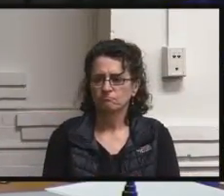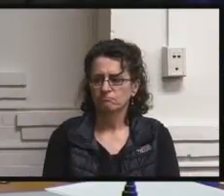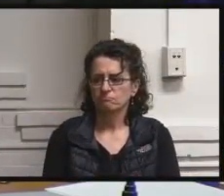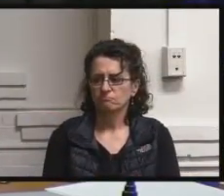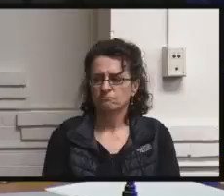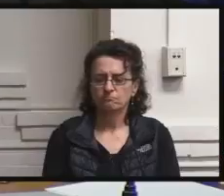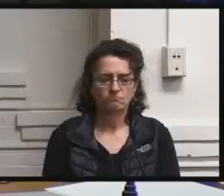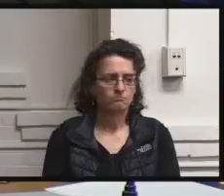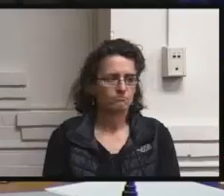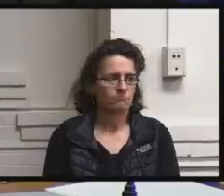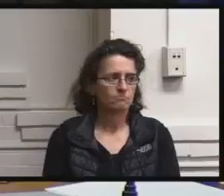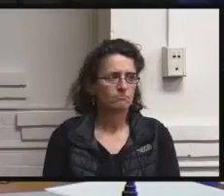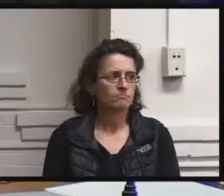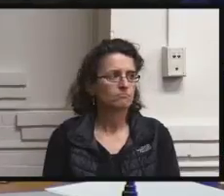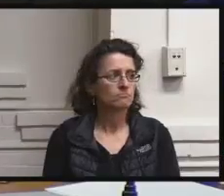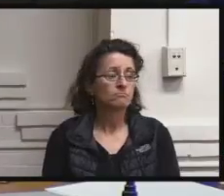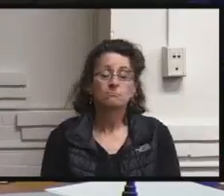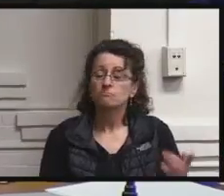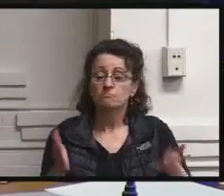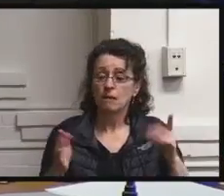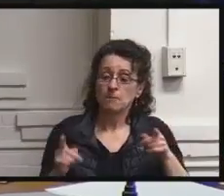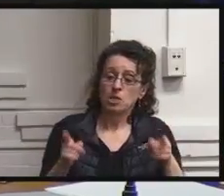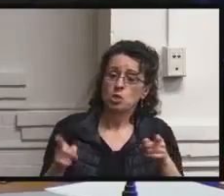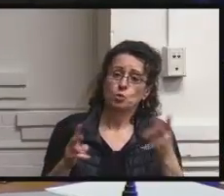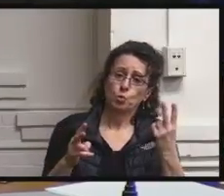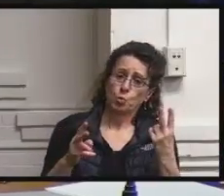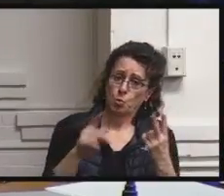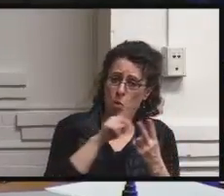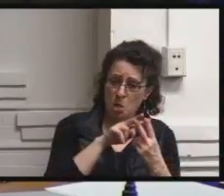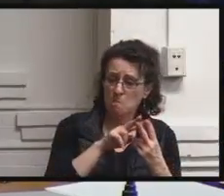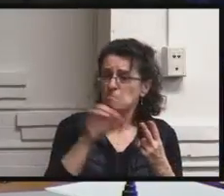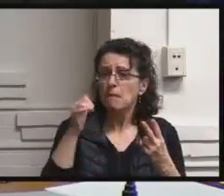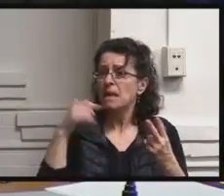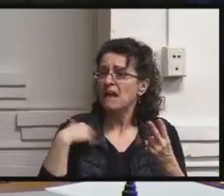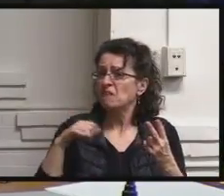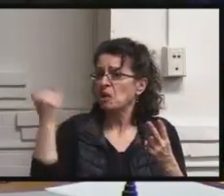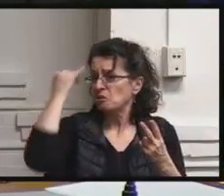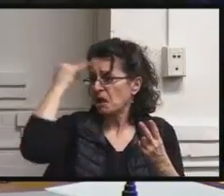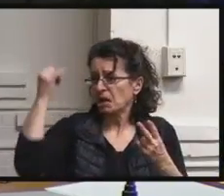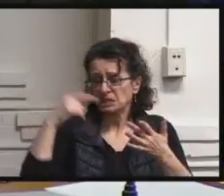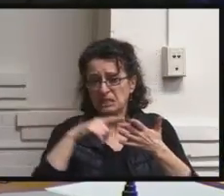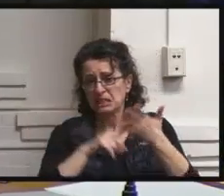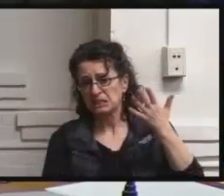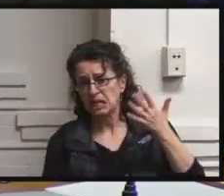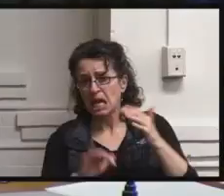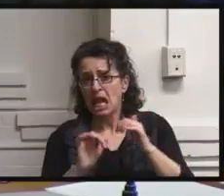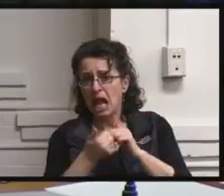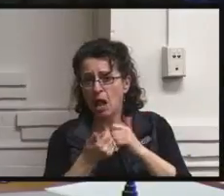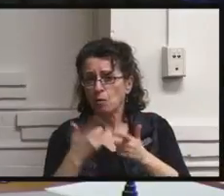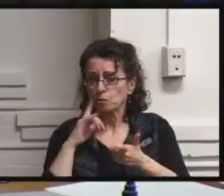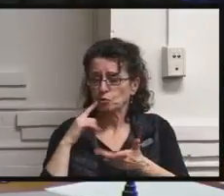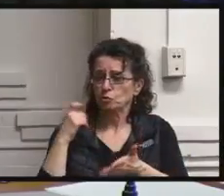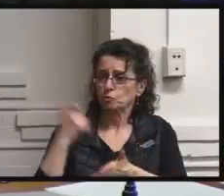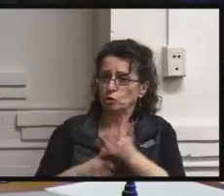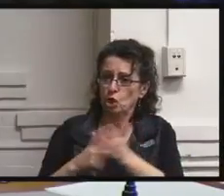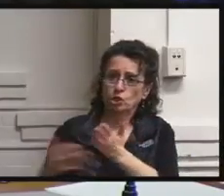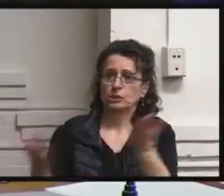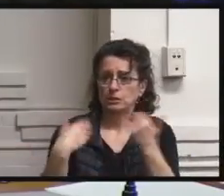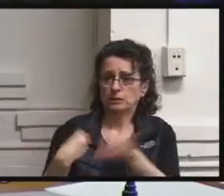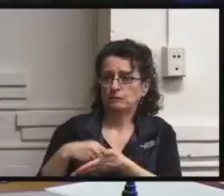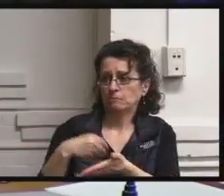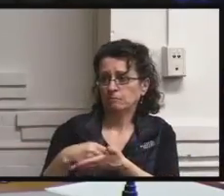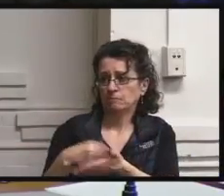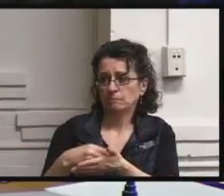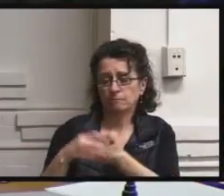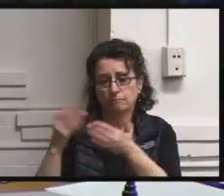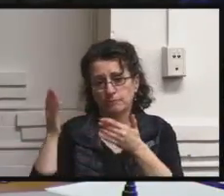to other choices, perhaps, of how the district might raise its revenue going forward. And so the motion